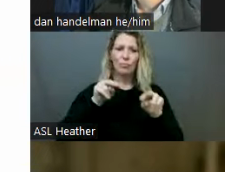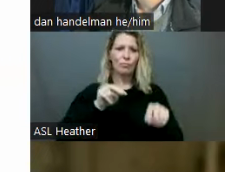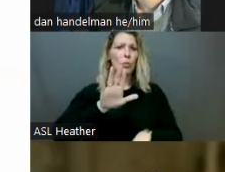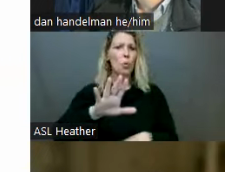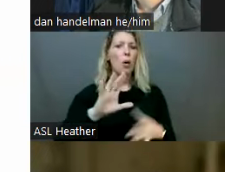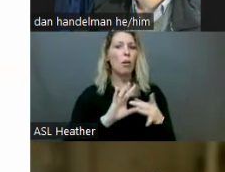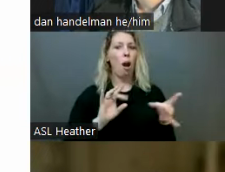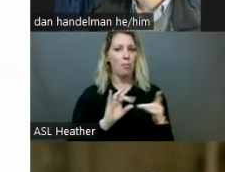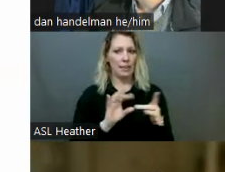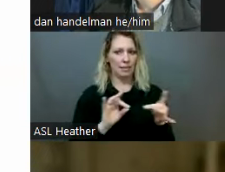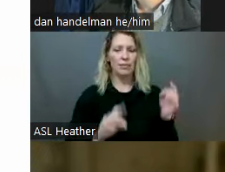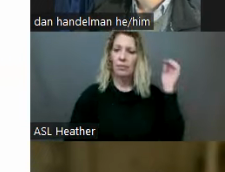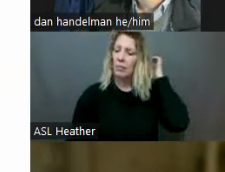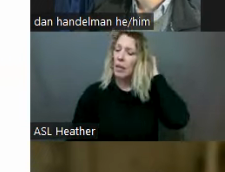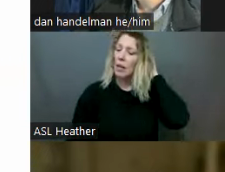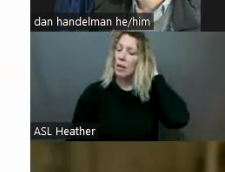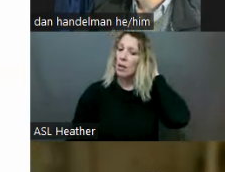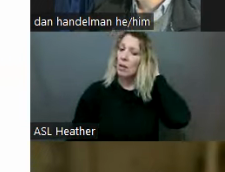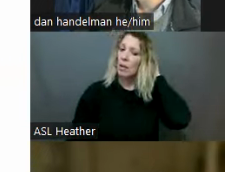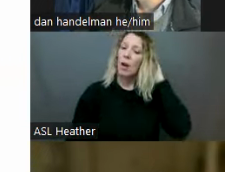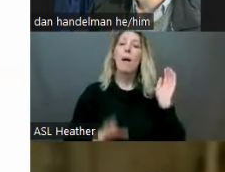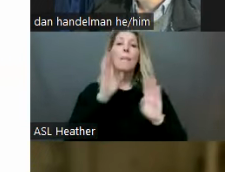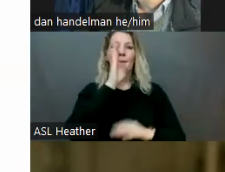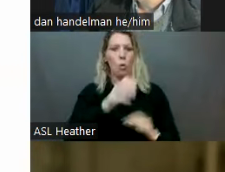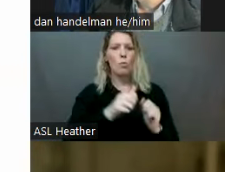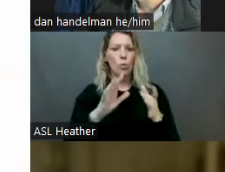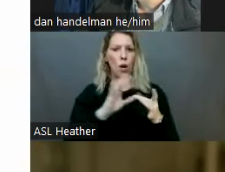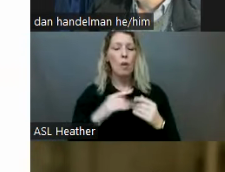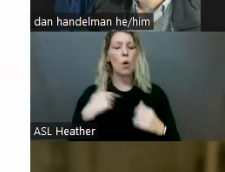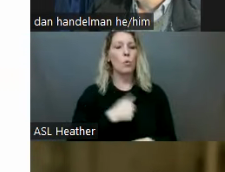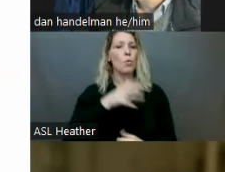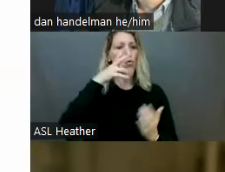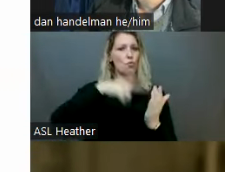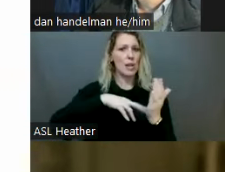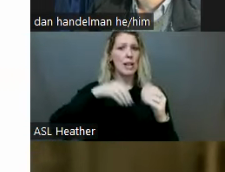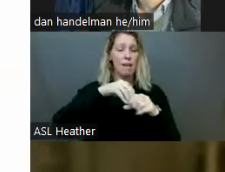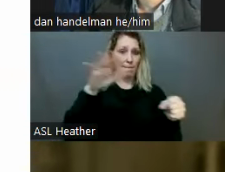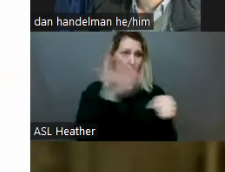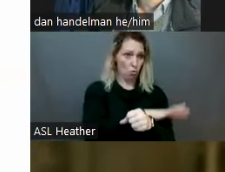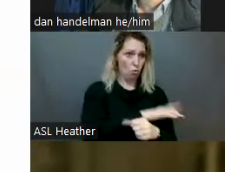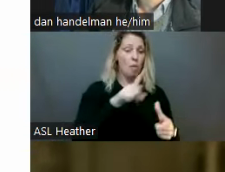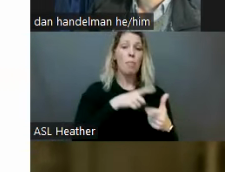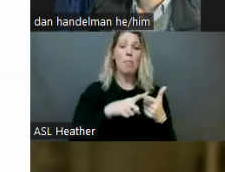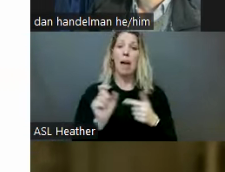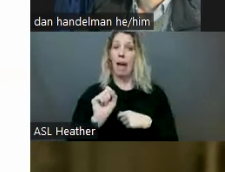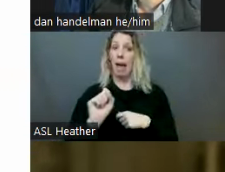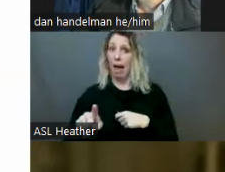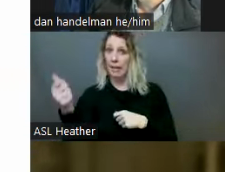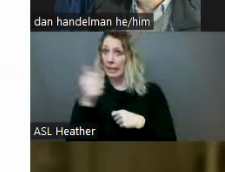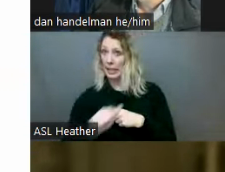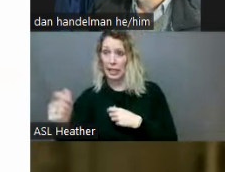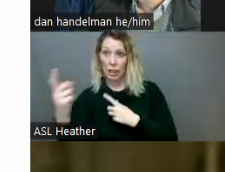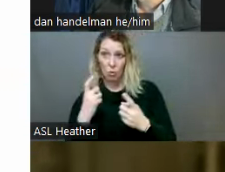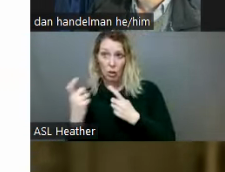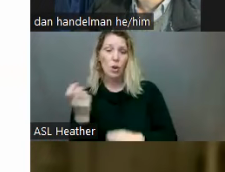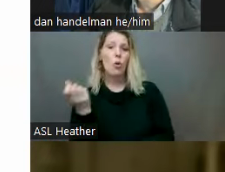comments. We will be reading the section in full, then asking if there are any questions